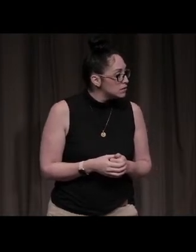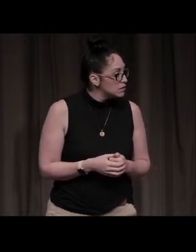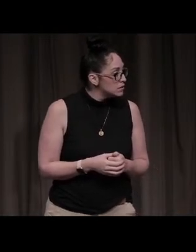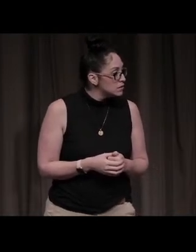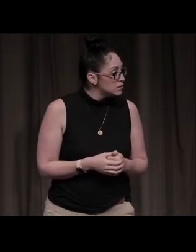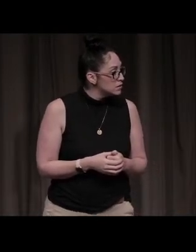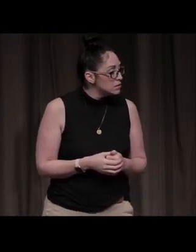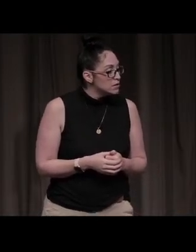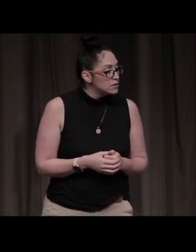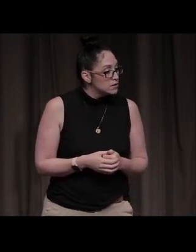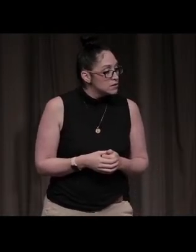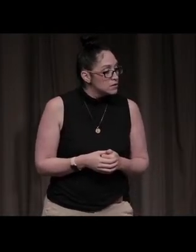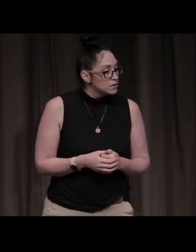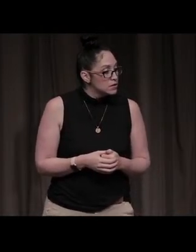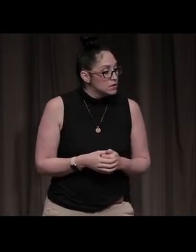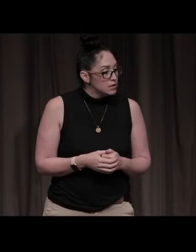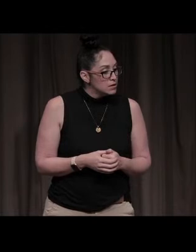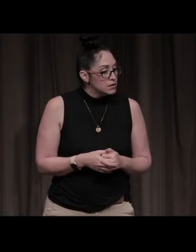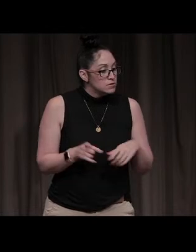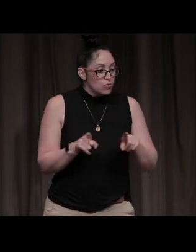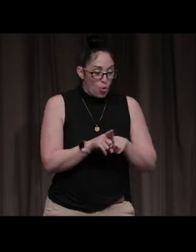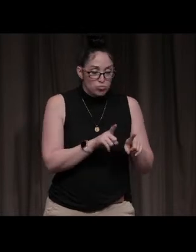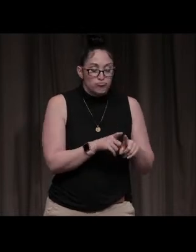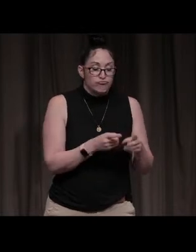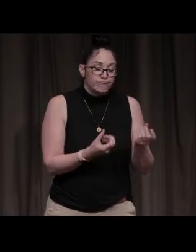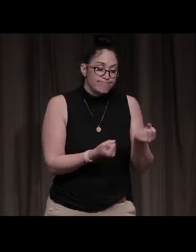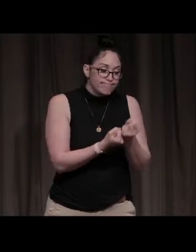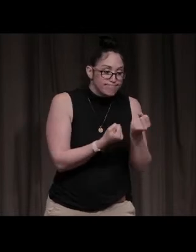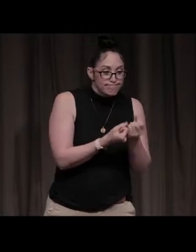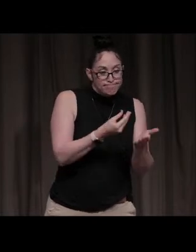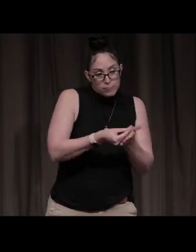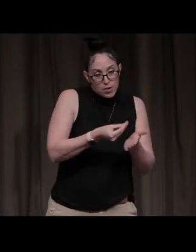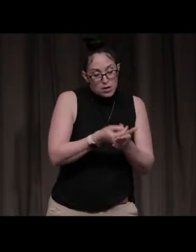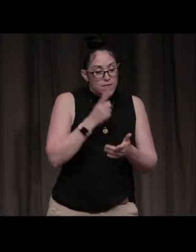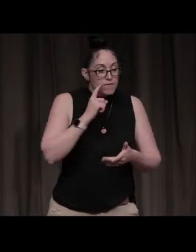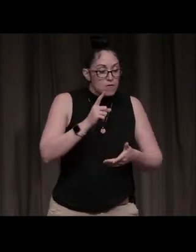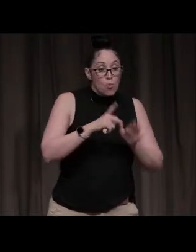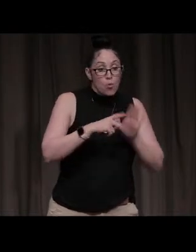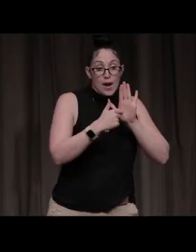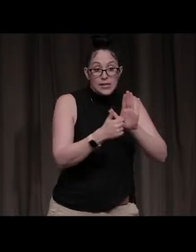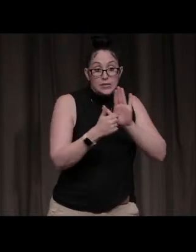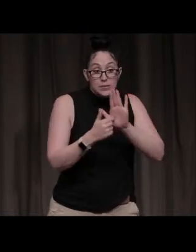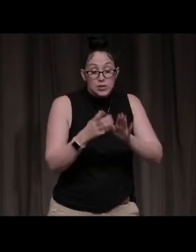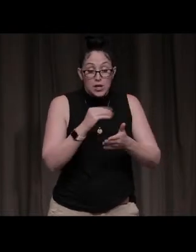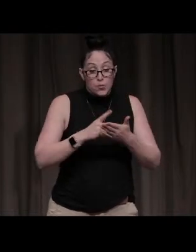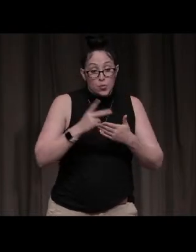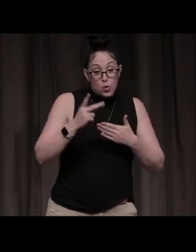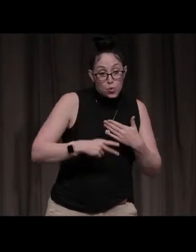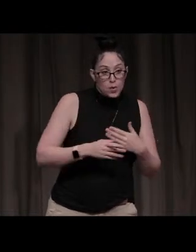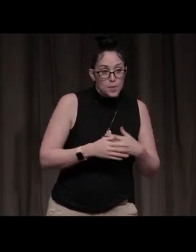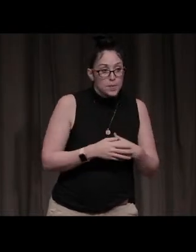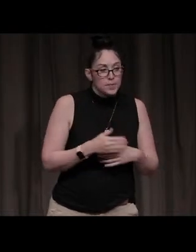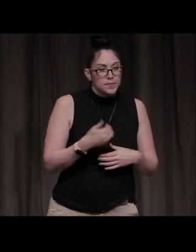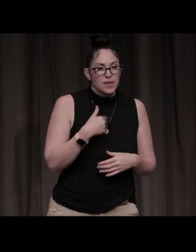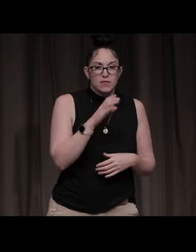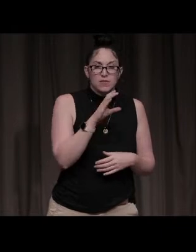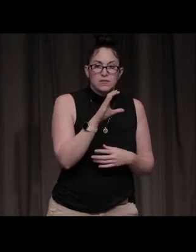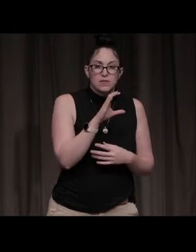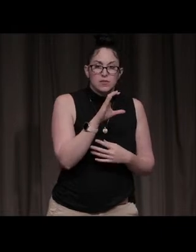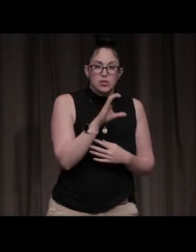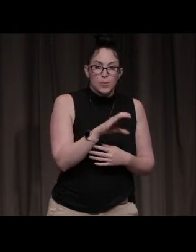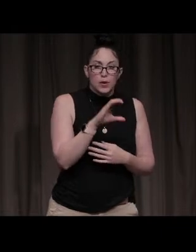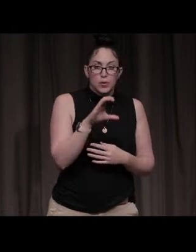direct funds to exhibitions and programming. We have the CCI, which is the Caribbean